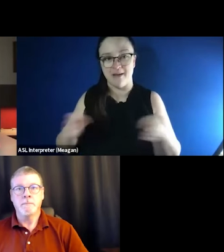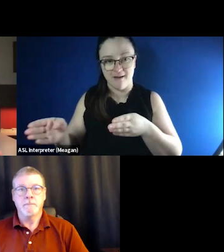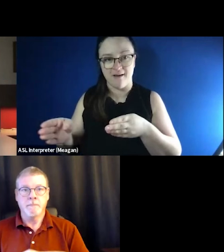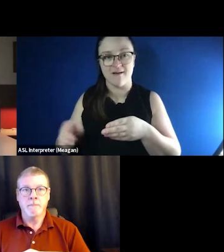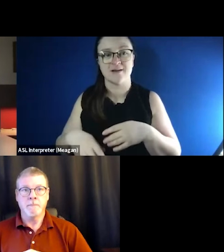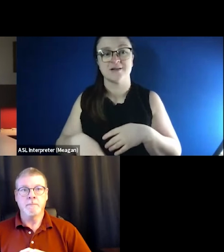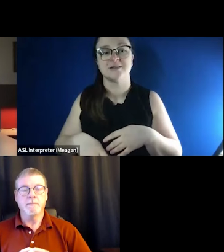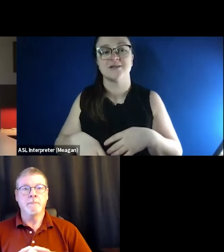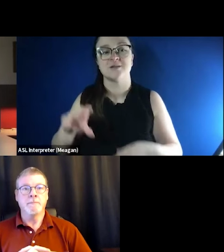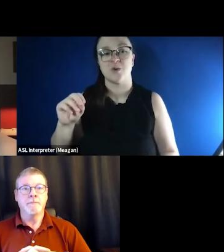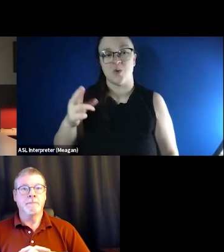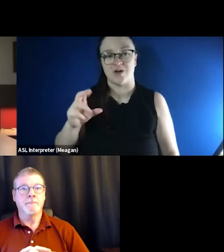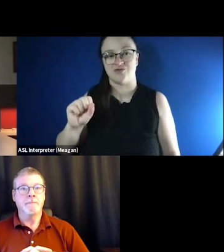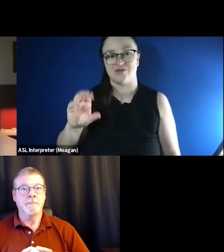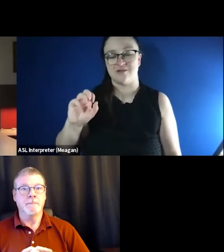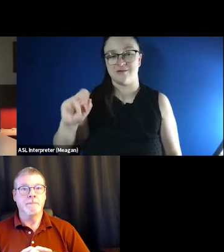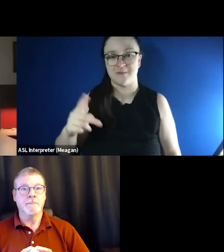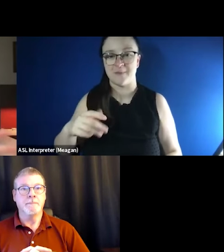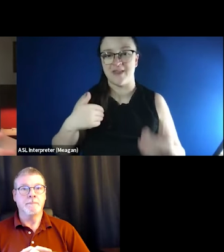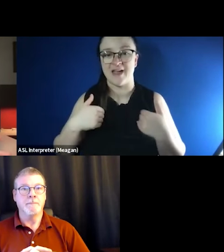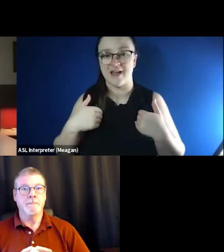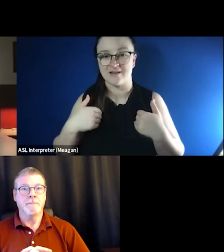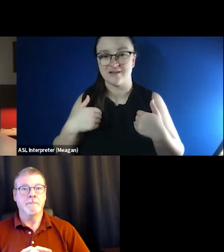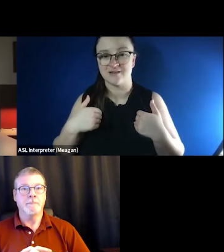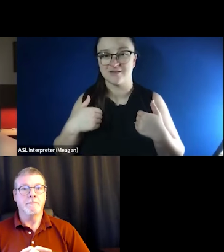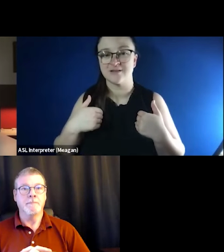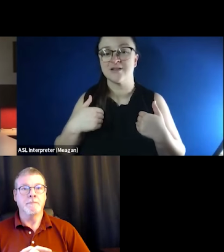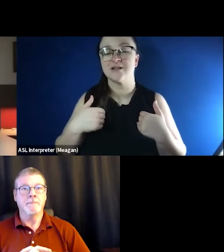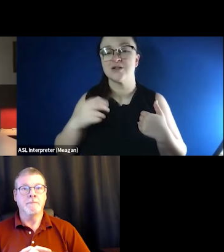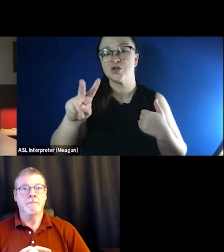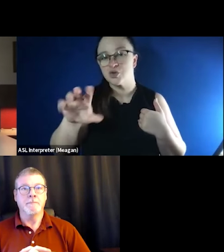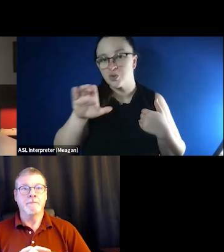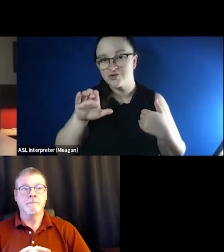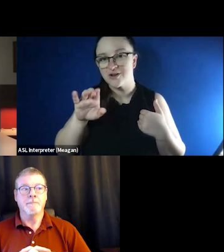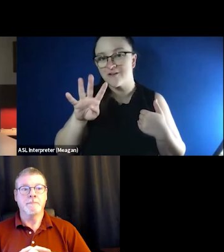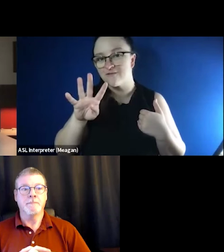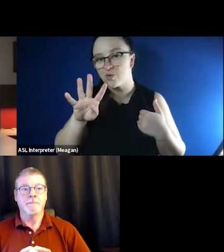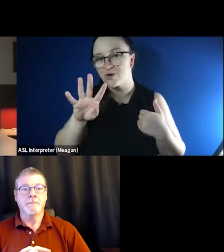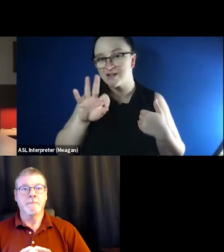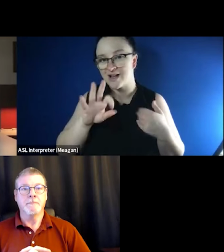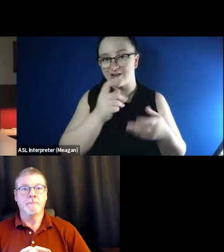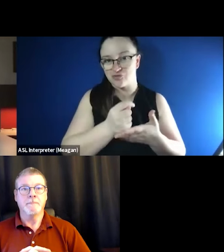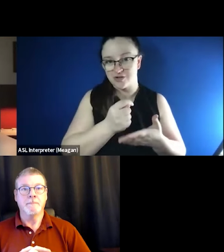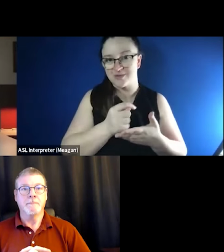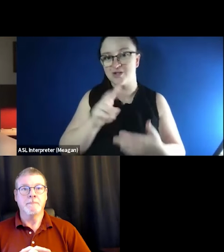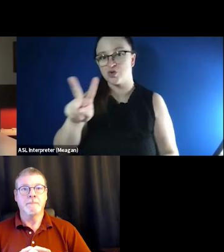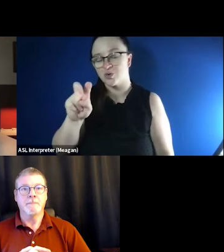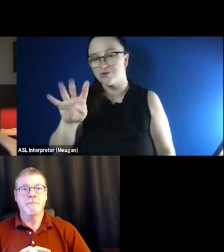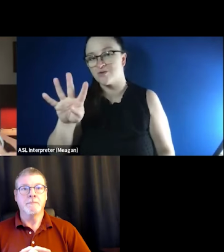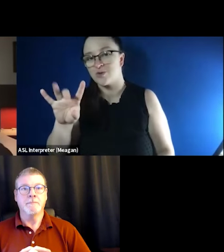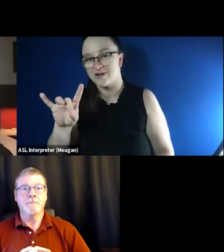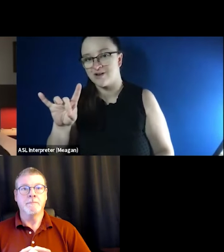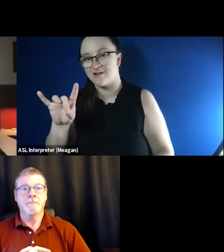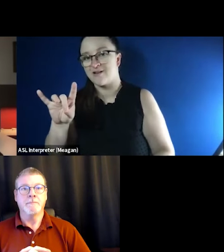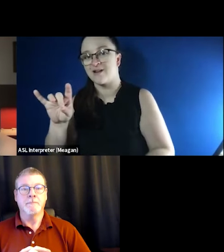with 249 controls, 249 treatment and 248 controls, so an enormous sample. And